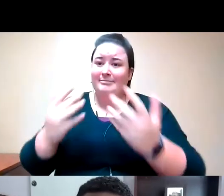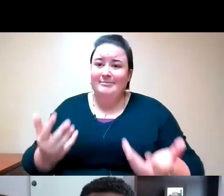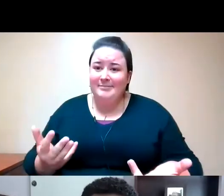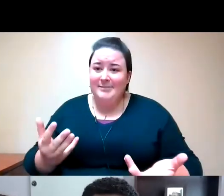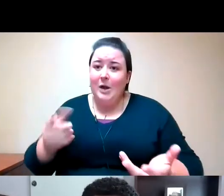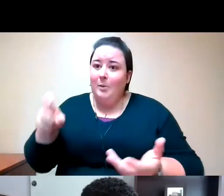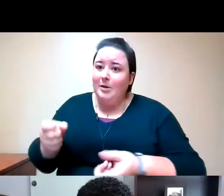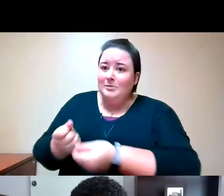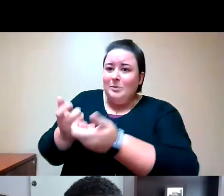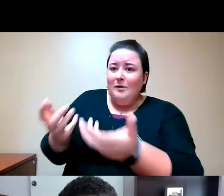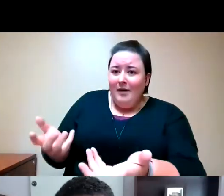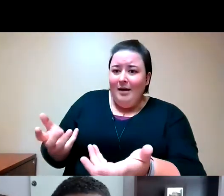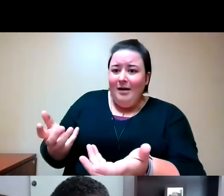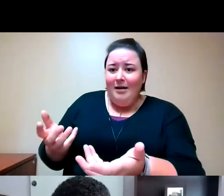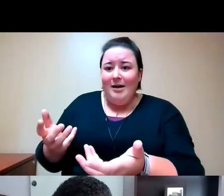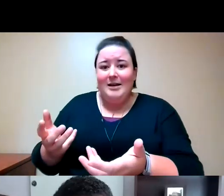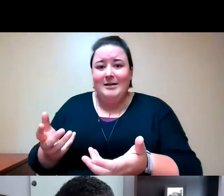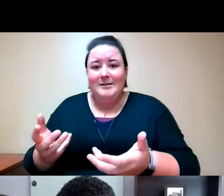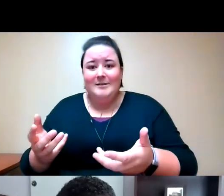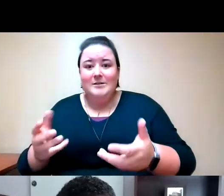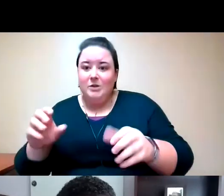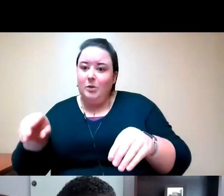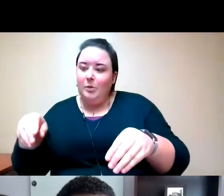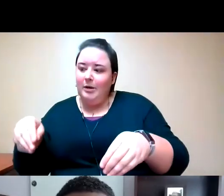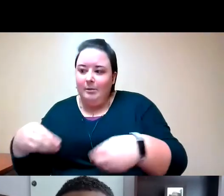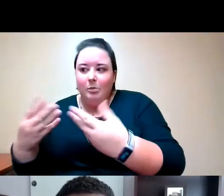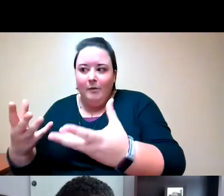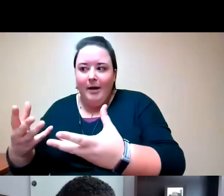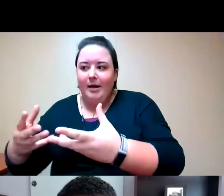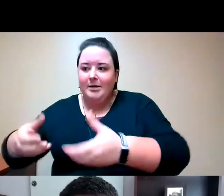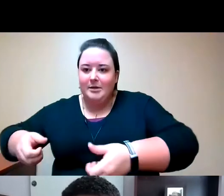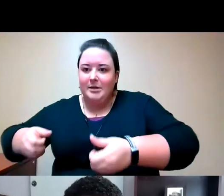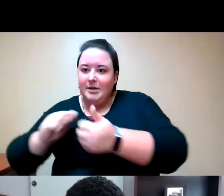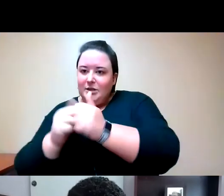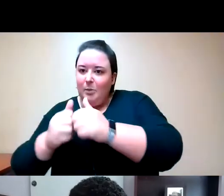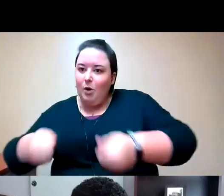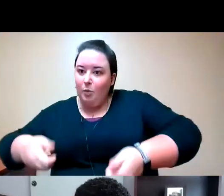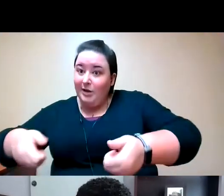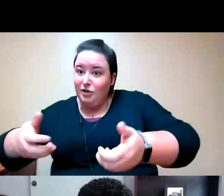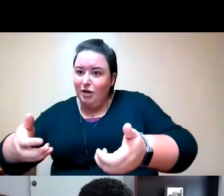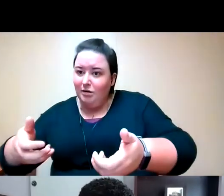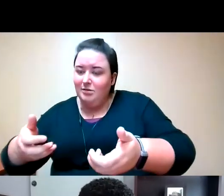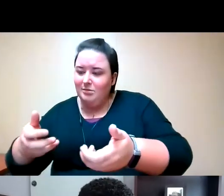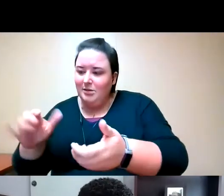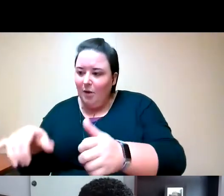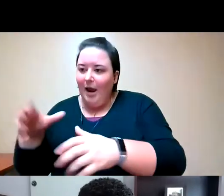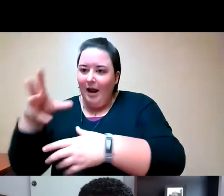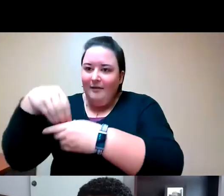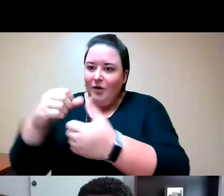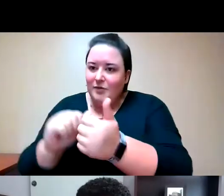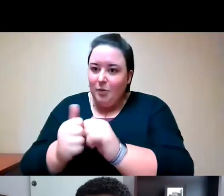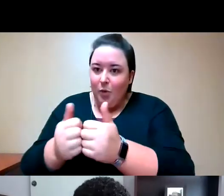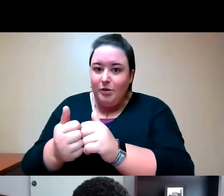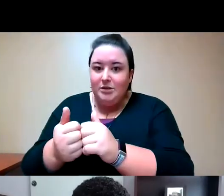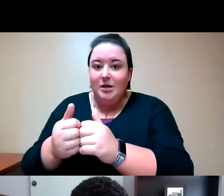give sport wheelchairs to play wheelchair sports, then we also need to recognize that there are certain accommodations that will be needed in